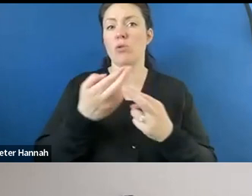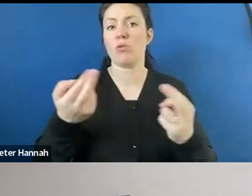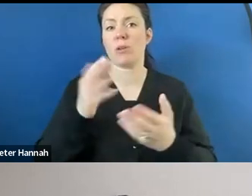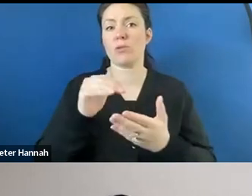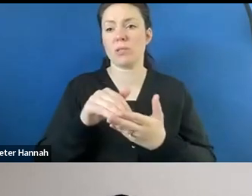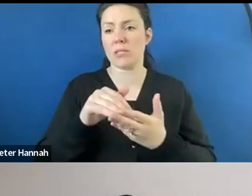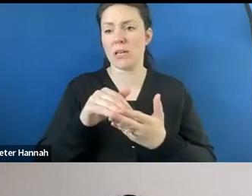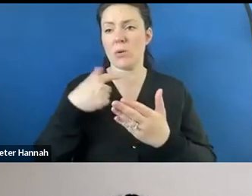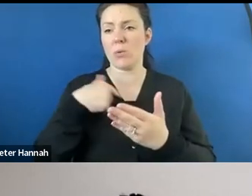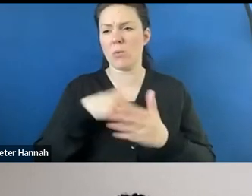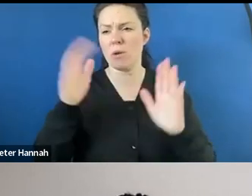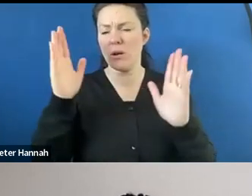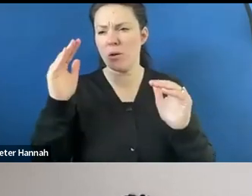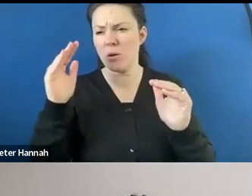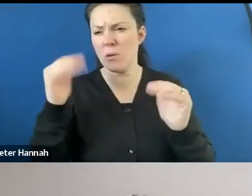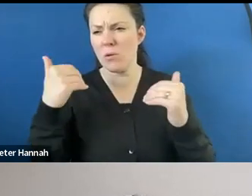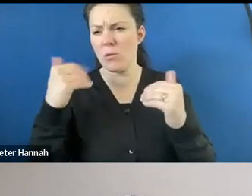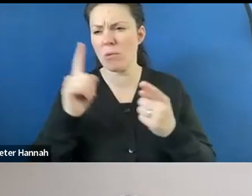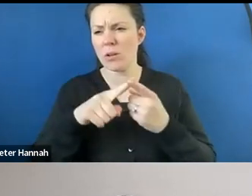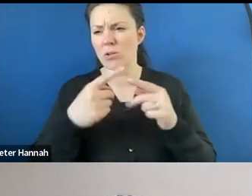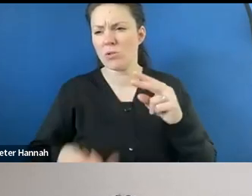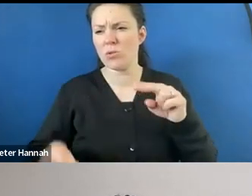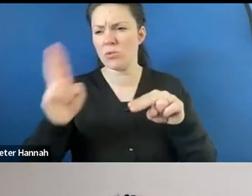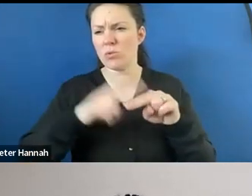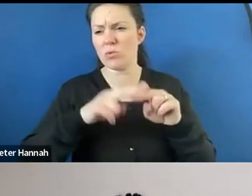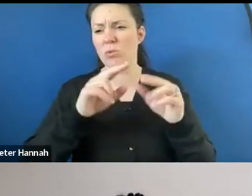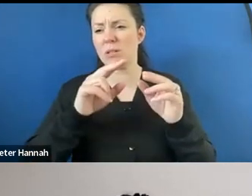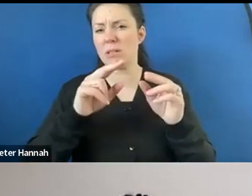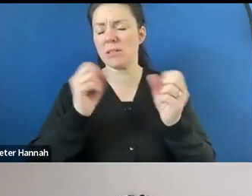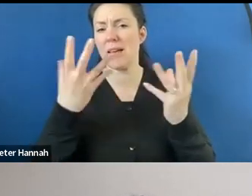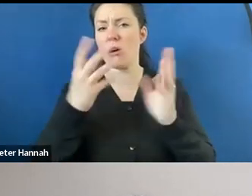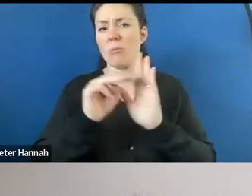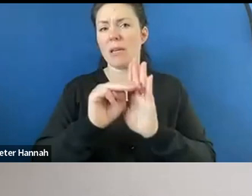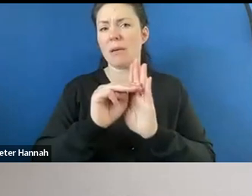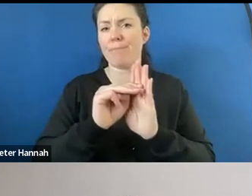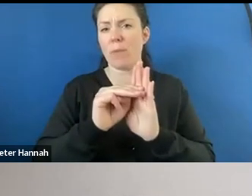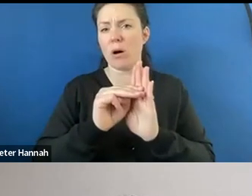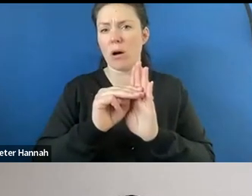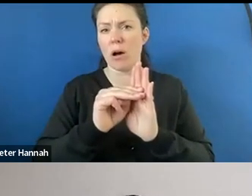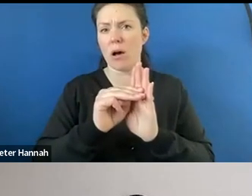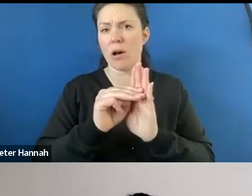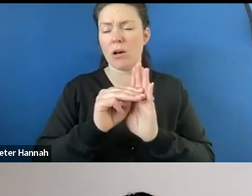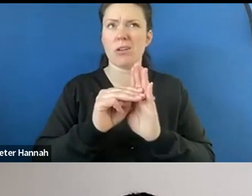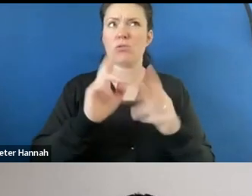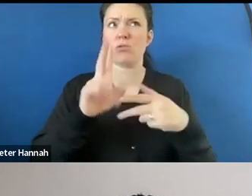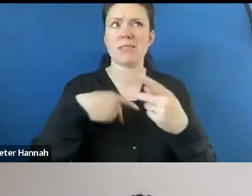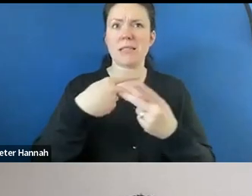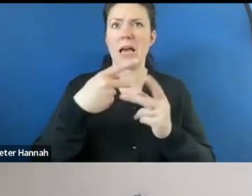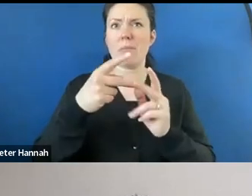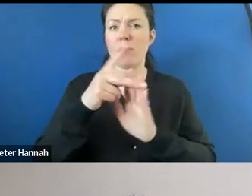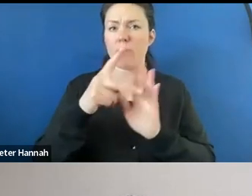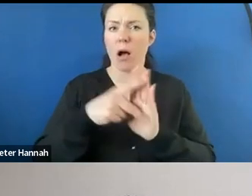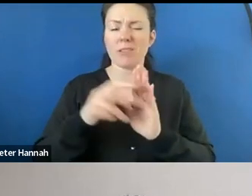are hoping to be increasing our number of like model sorts of policies or samples for